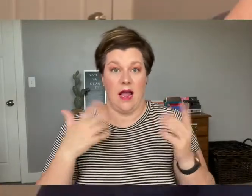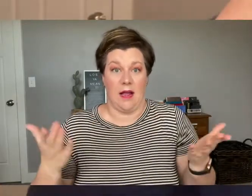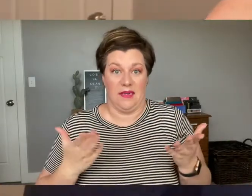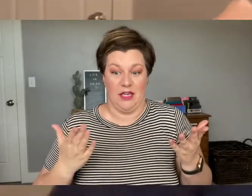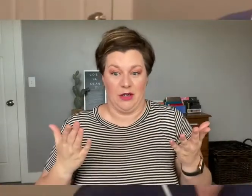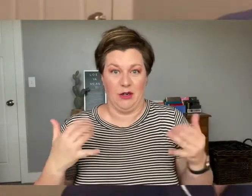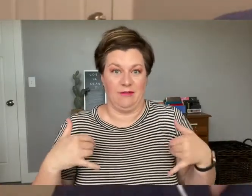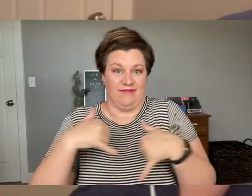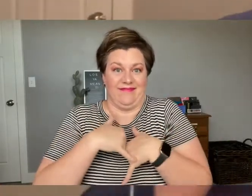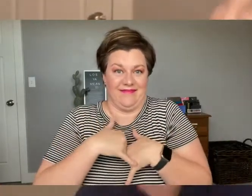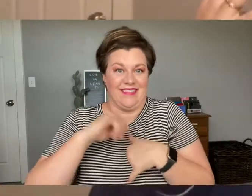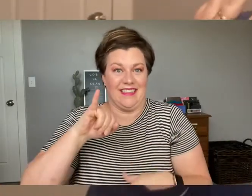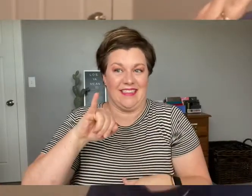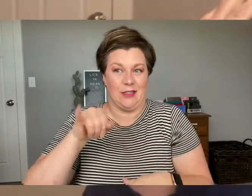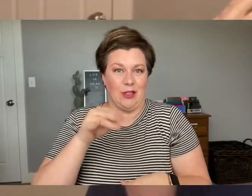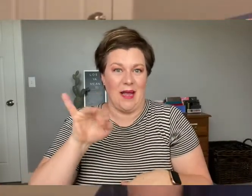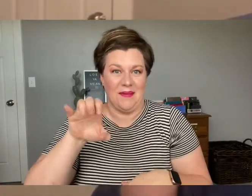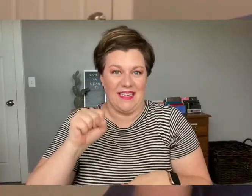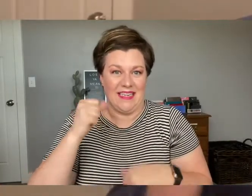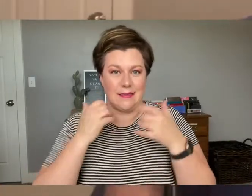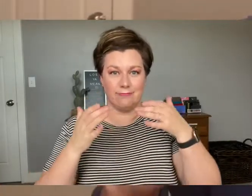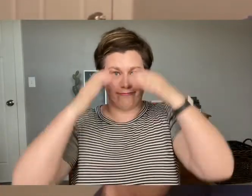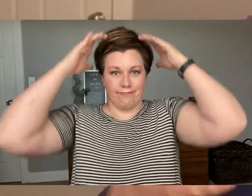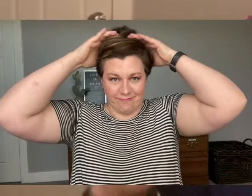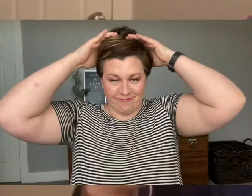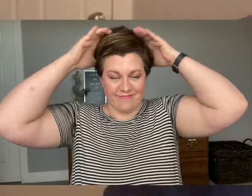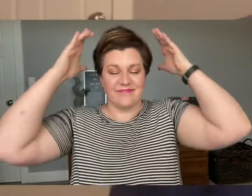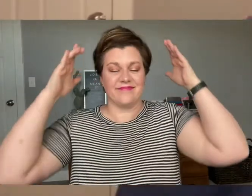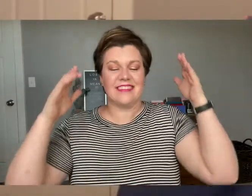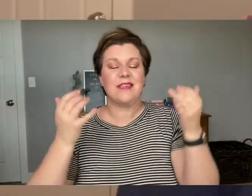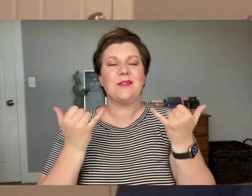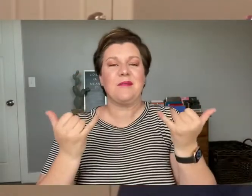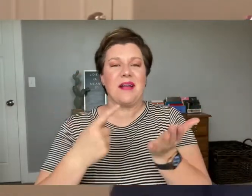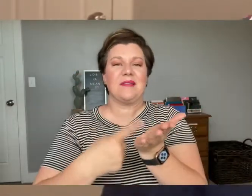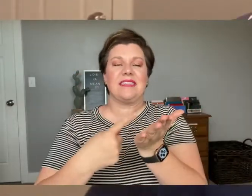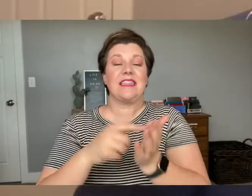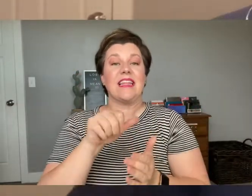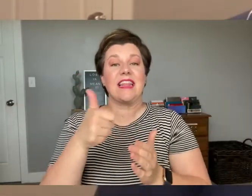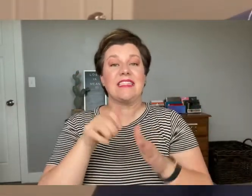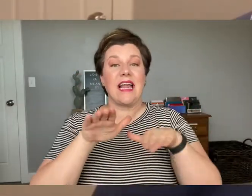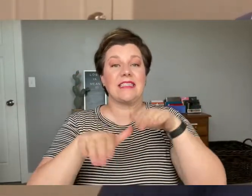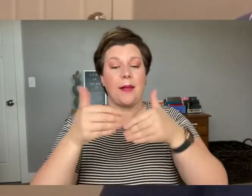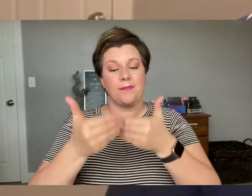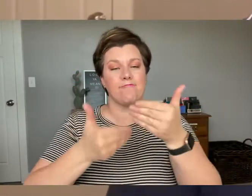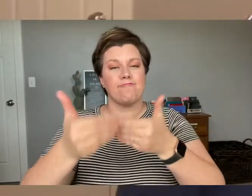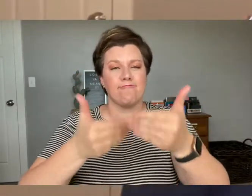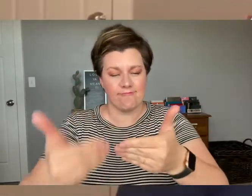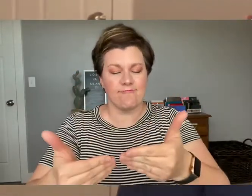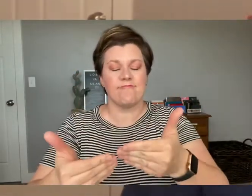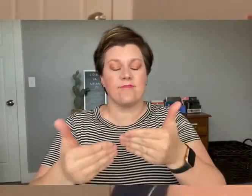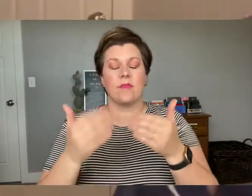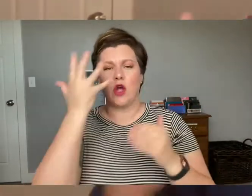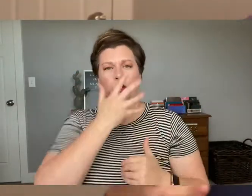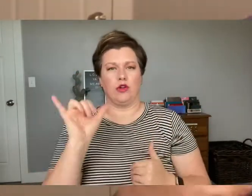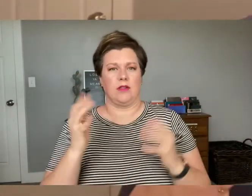you guys, I'm here in my jammies. I got my hair back. I am ready to do this. So let's talk about the 10-step